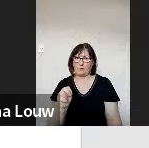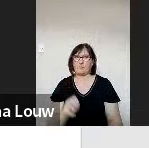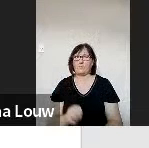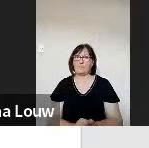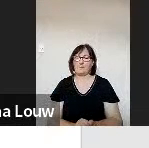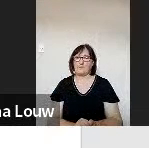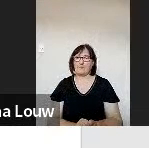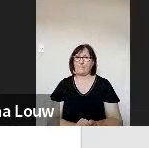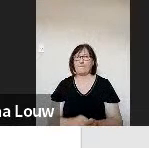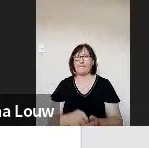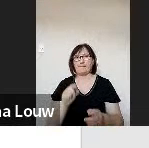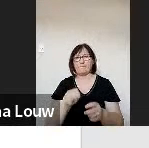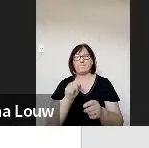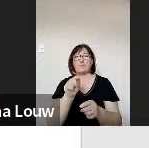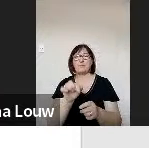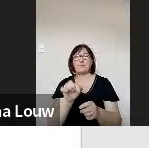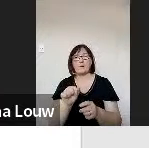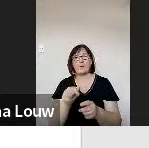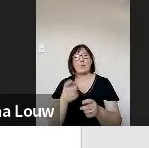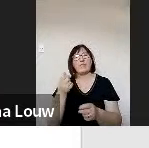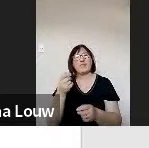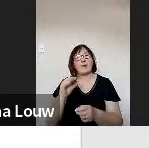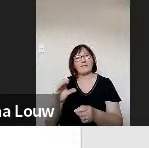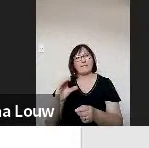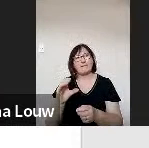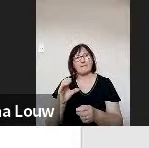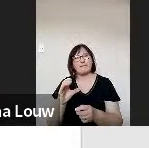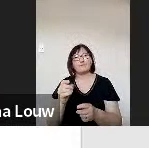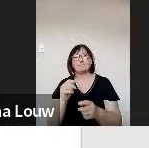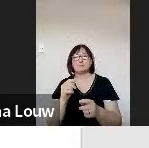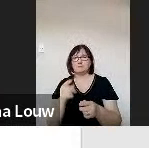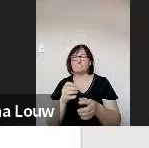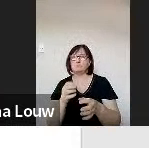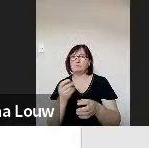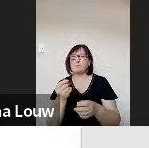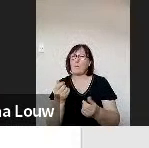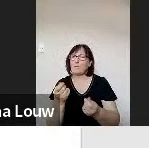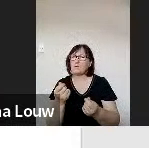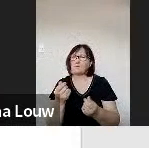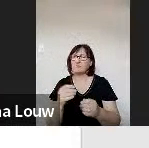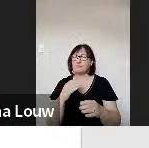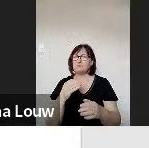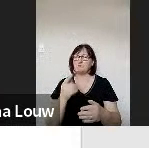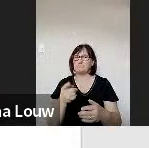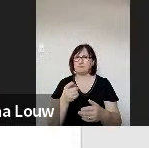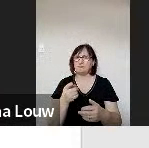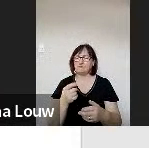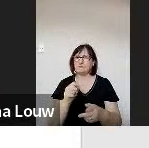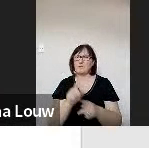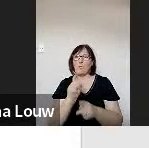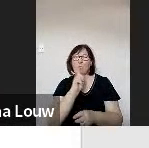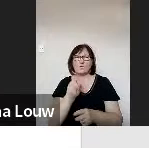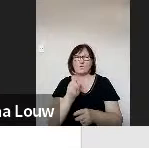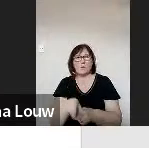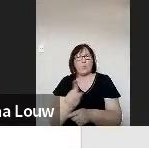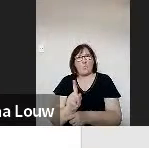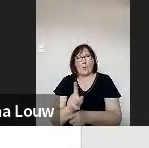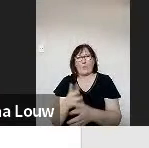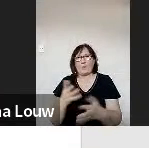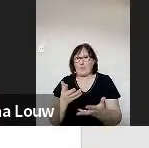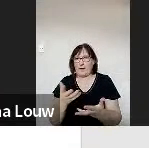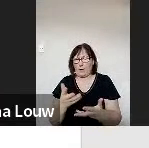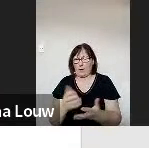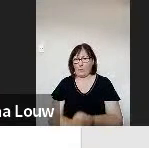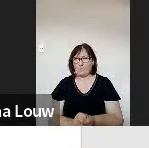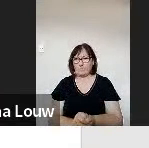tariff classification. One may ask the question, what is tariff classification? Tariff classification